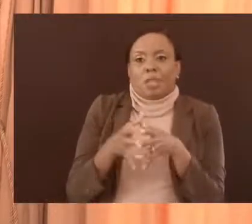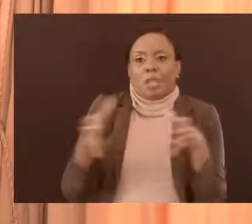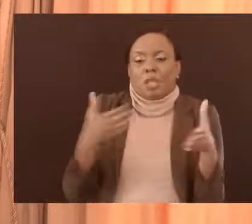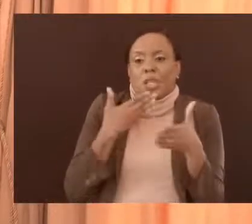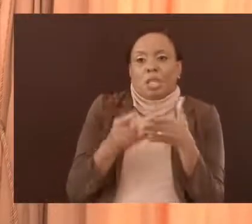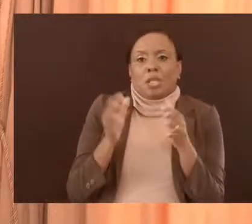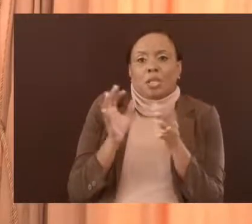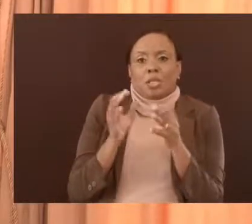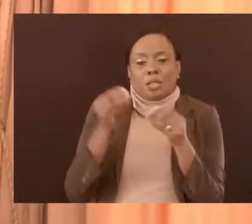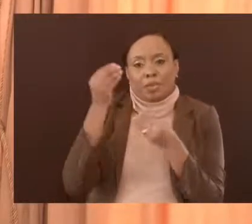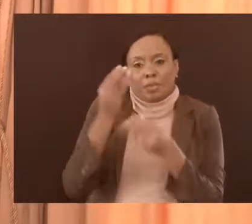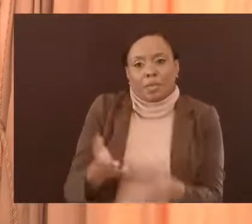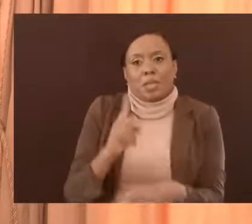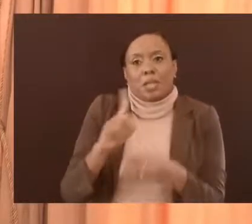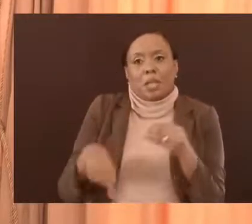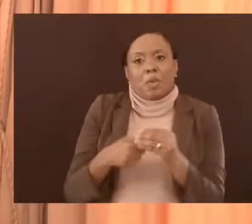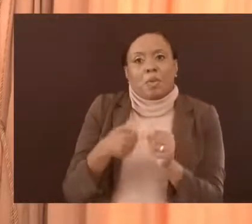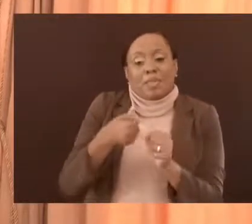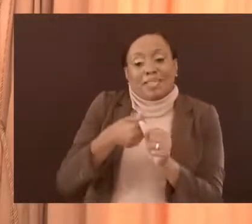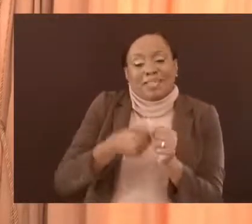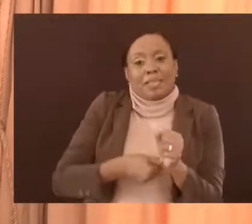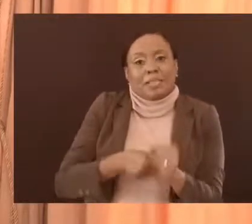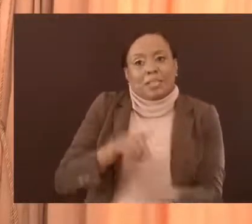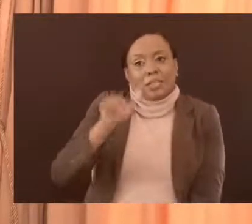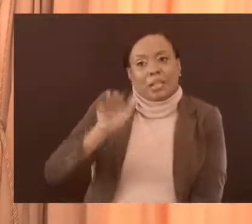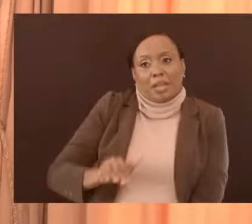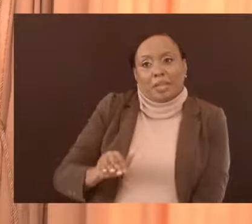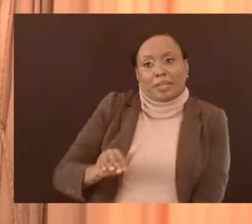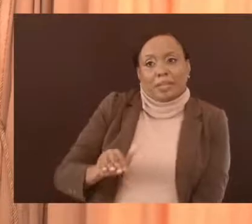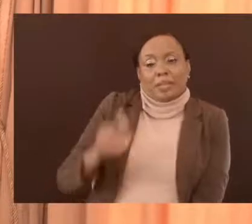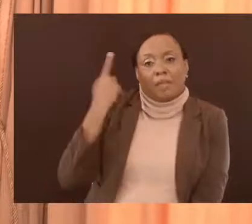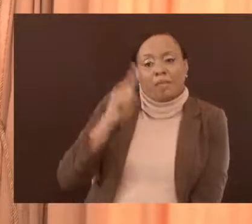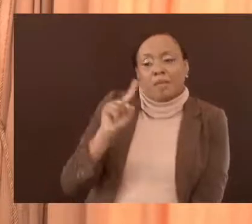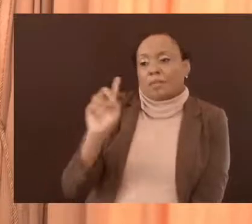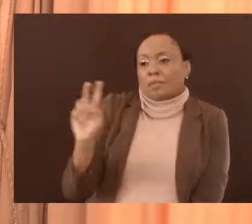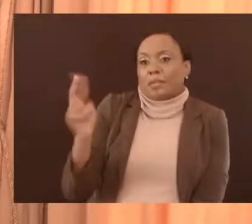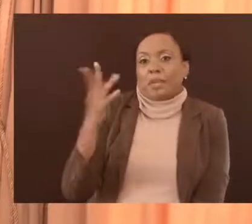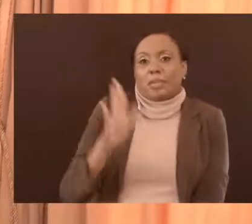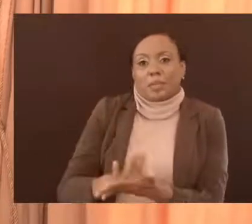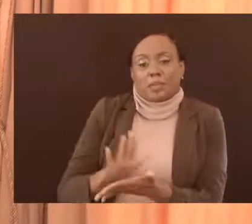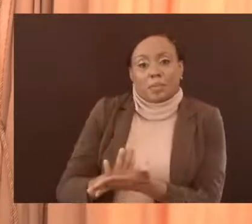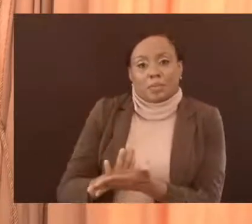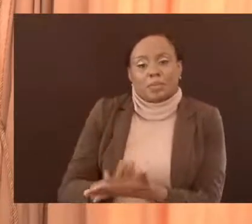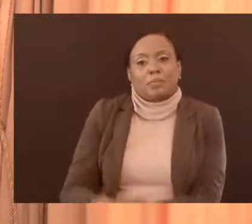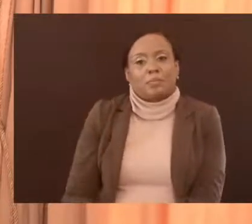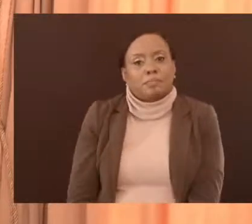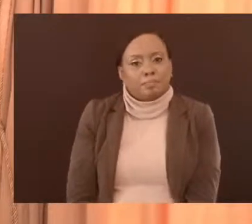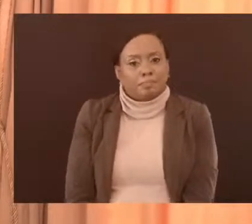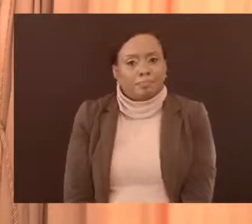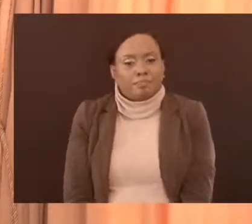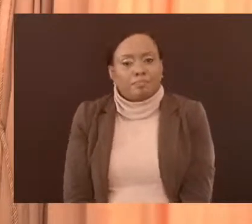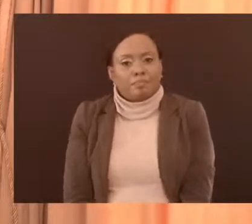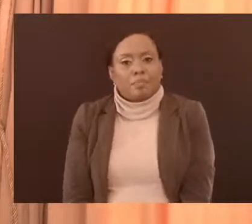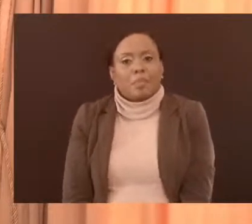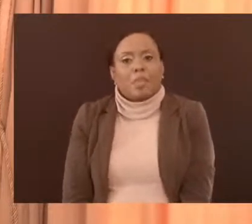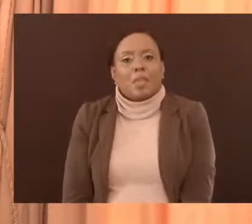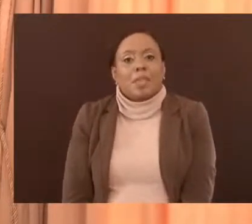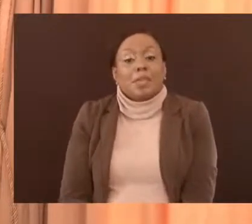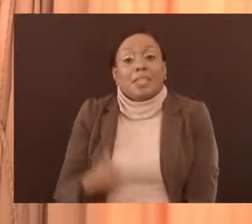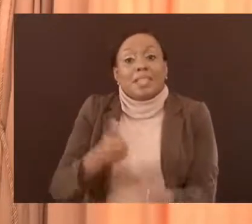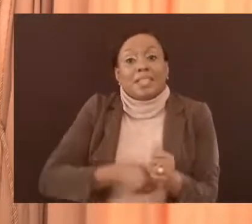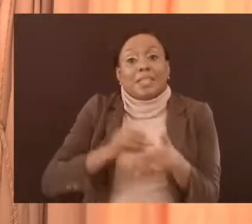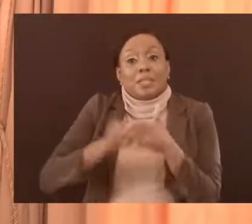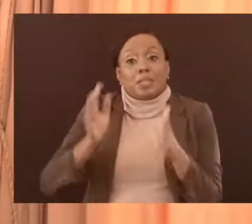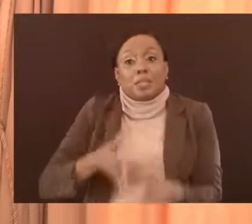on each child to the secondary schools. We will do this by means of student profiles. We